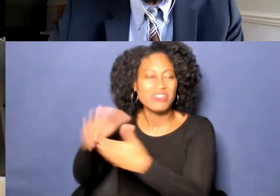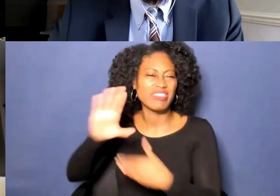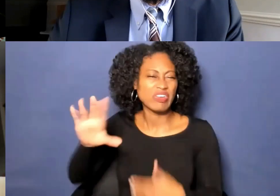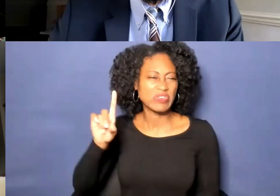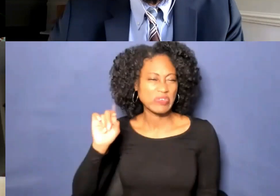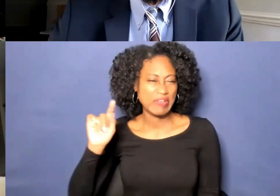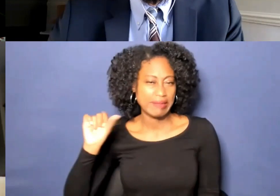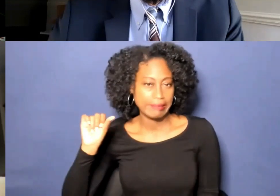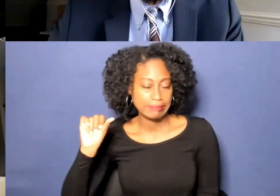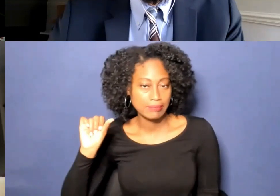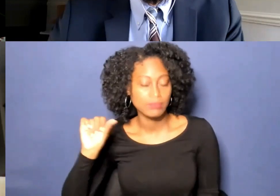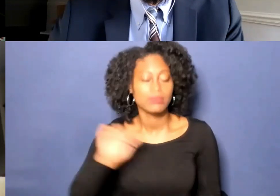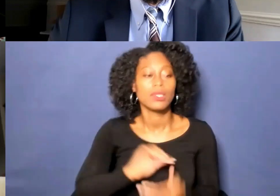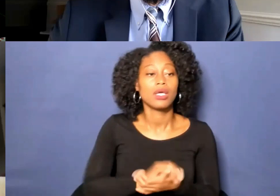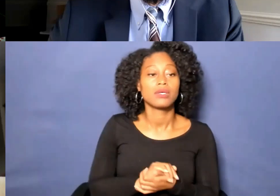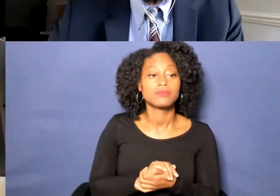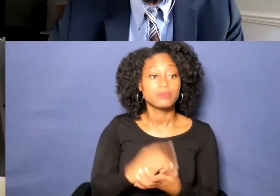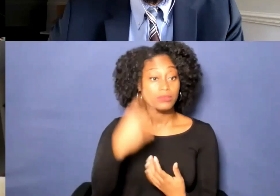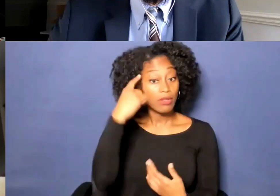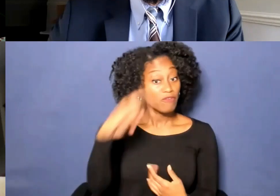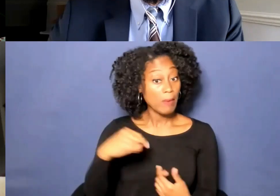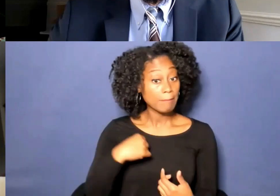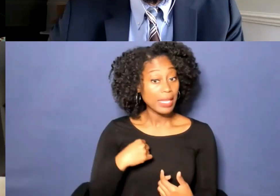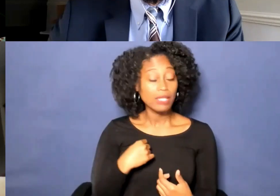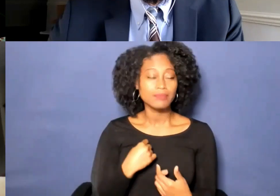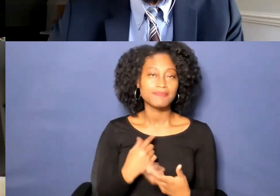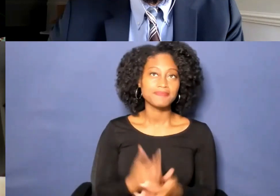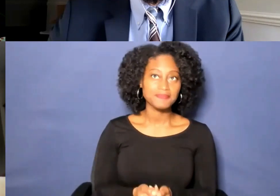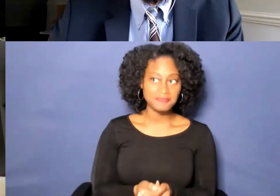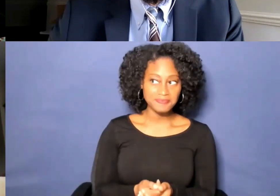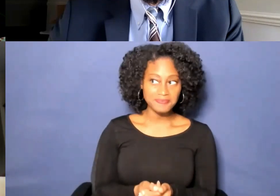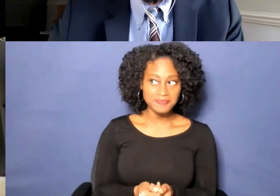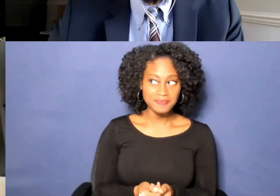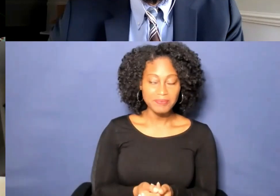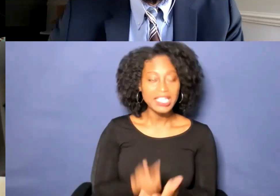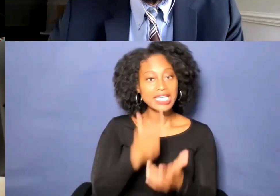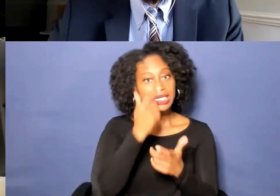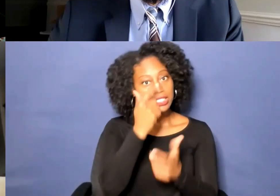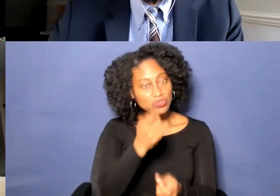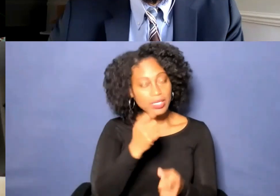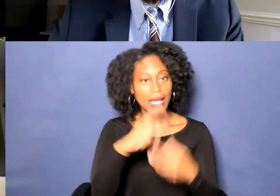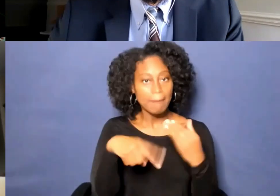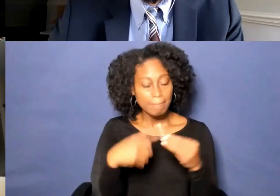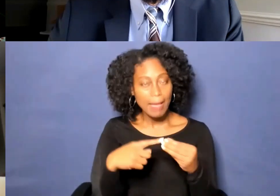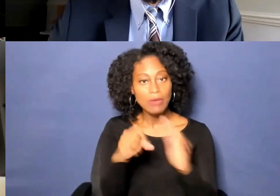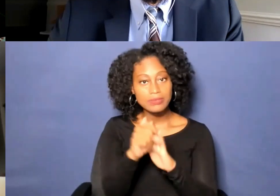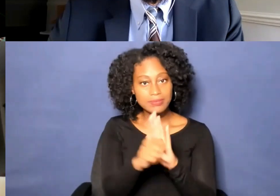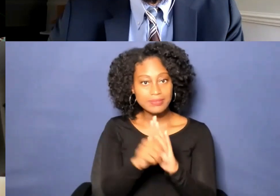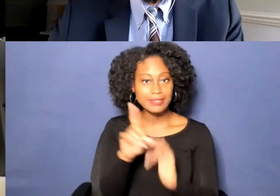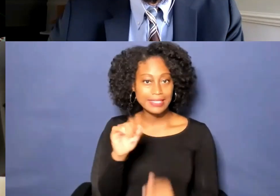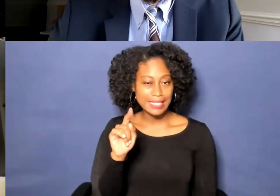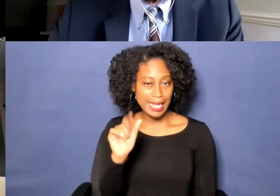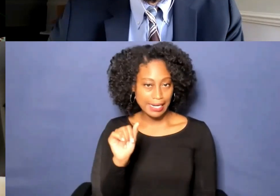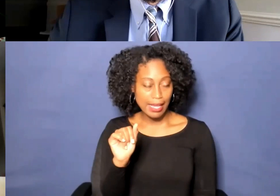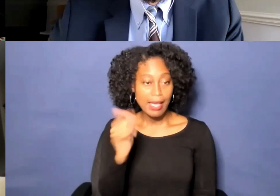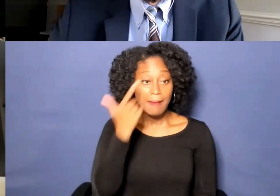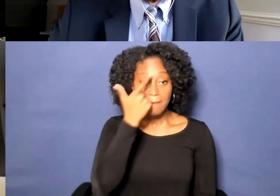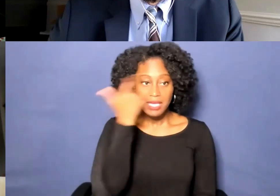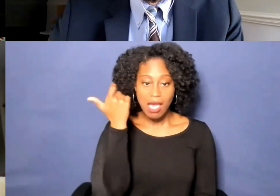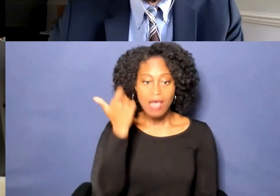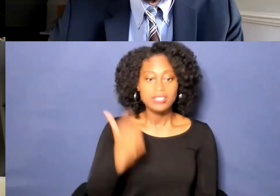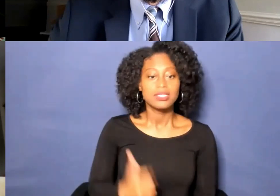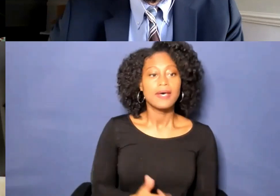the interesting thing about the state data now is that with